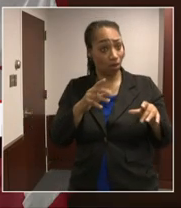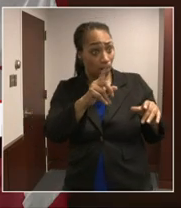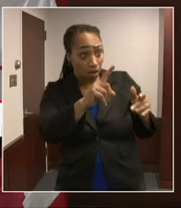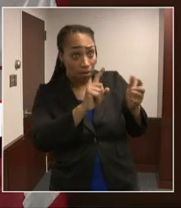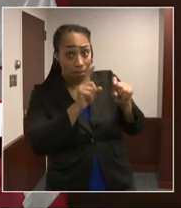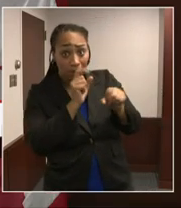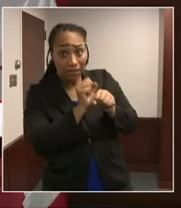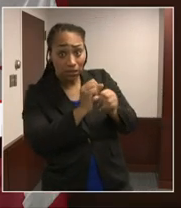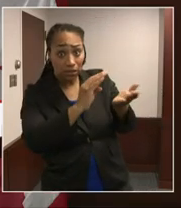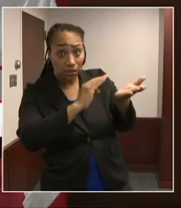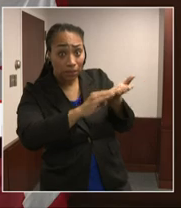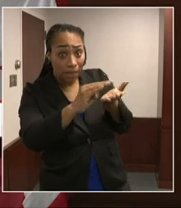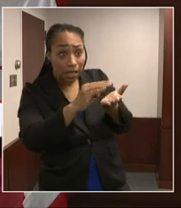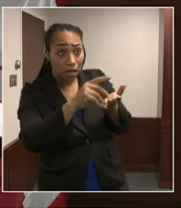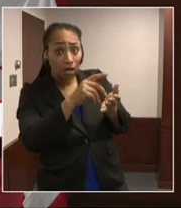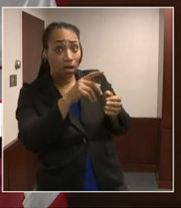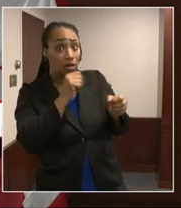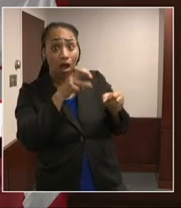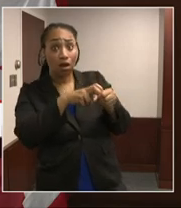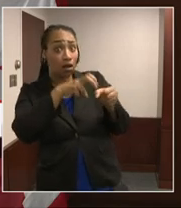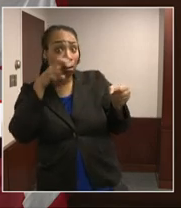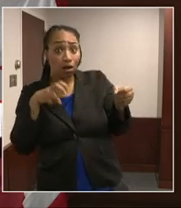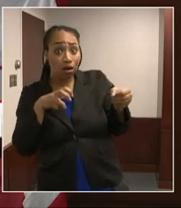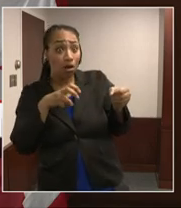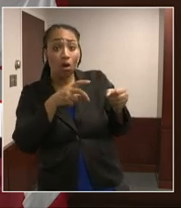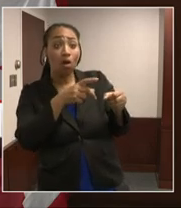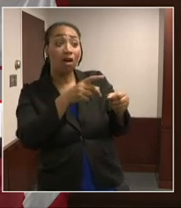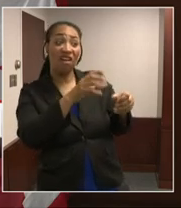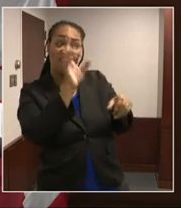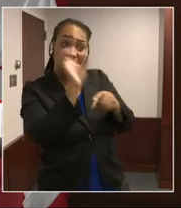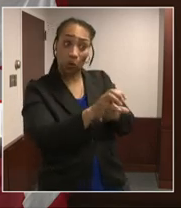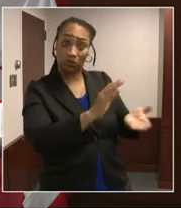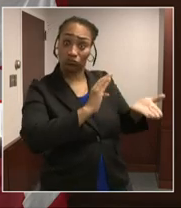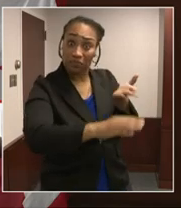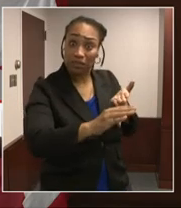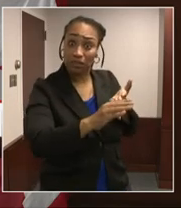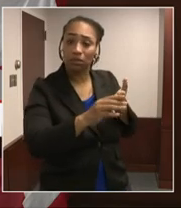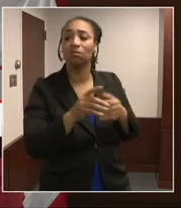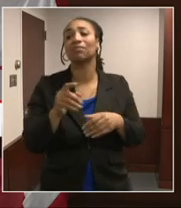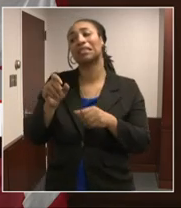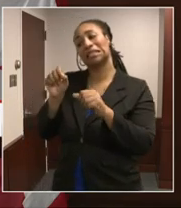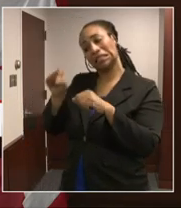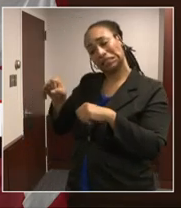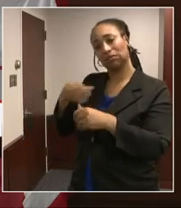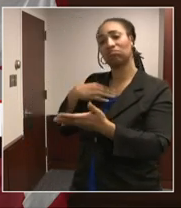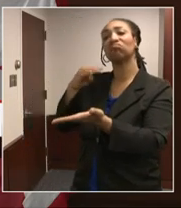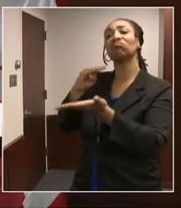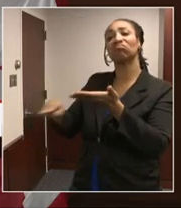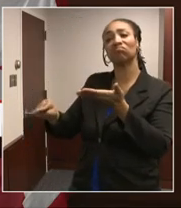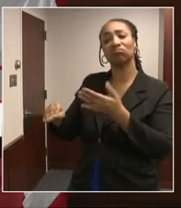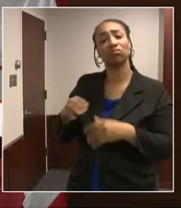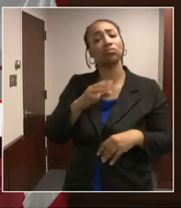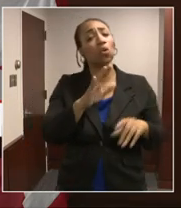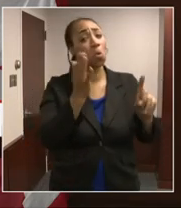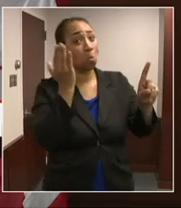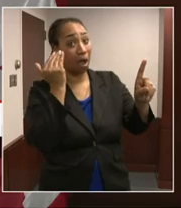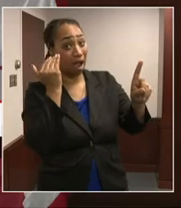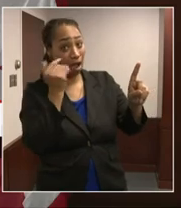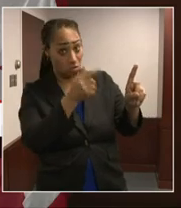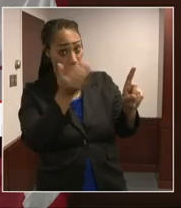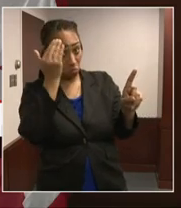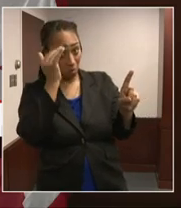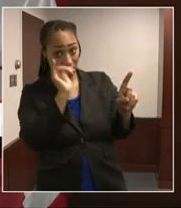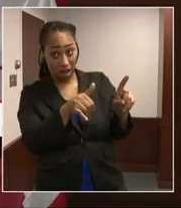why? Did you ask her to leave? Yes. And was it because you knew of the pending indictment, or because No, it was because